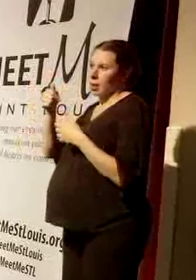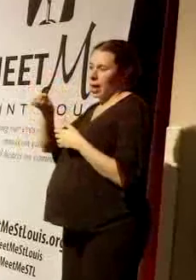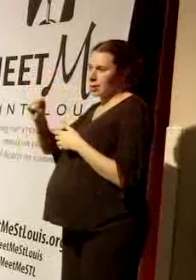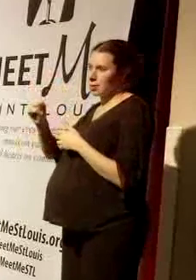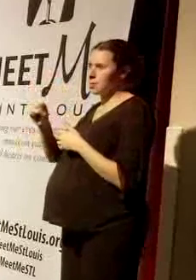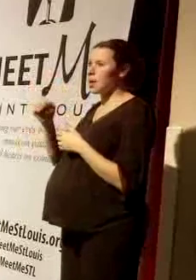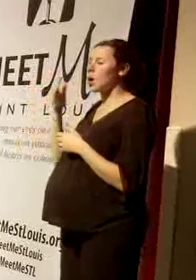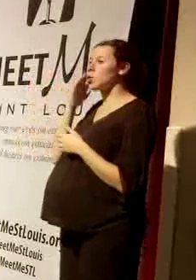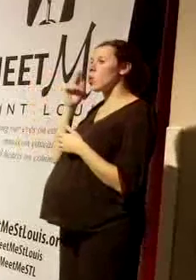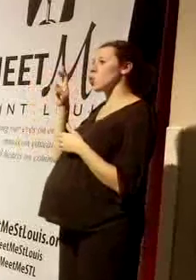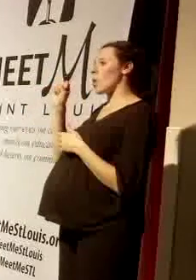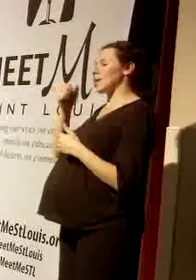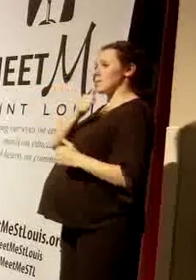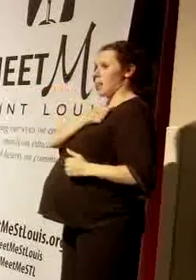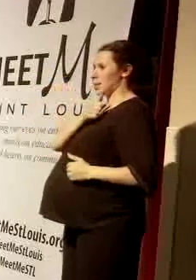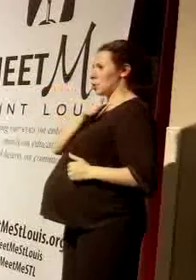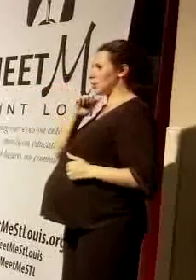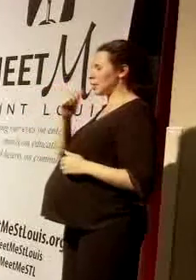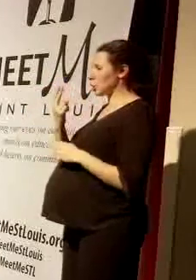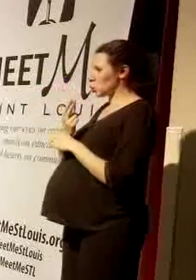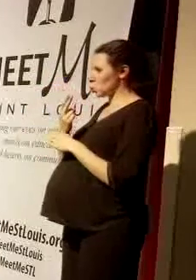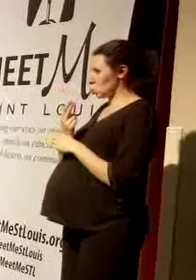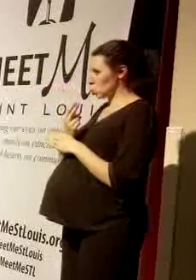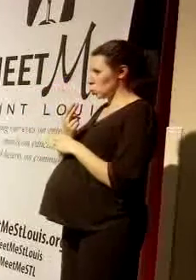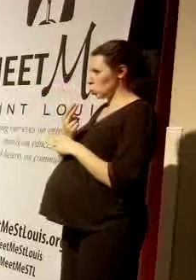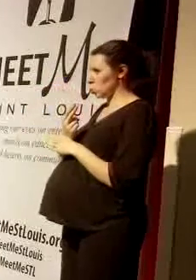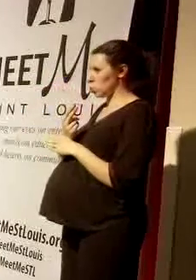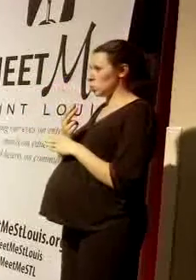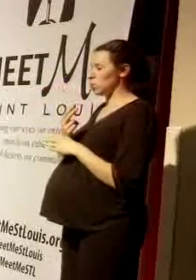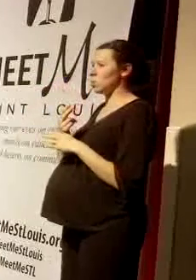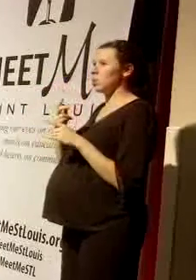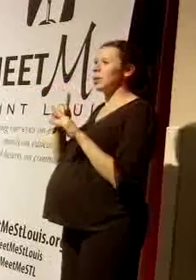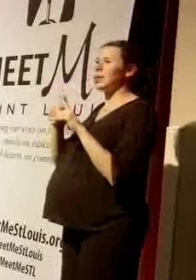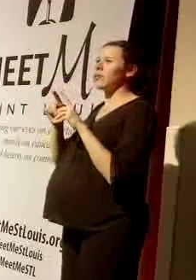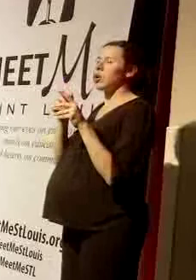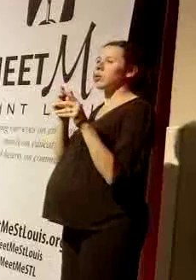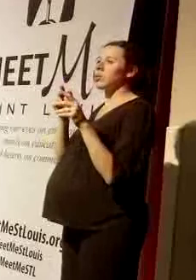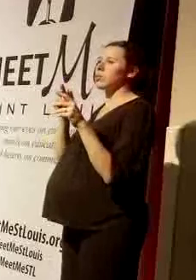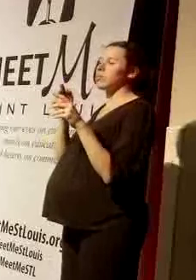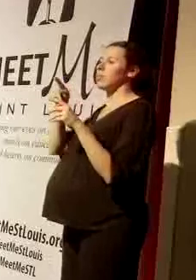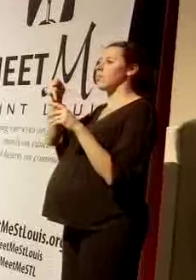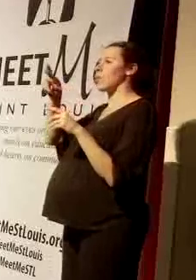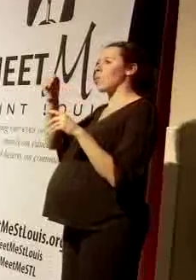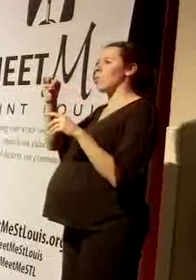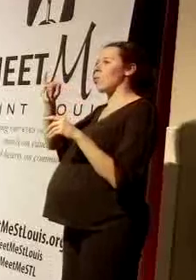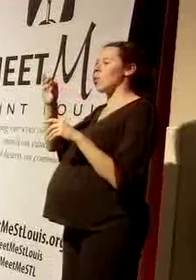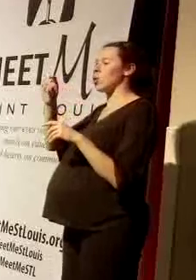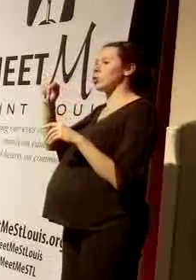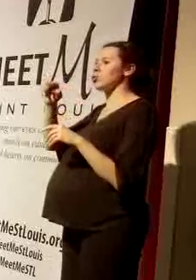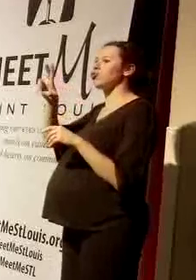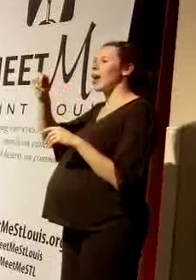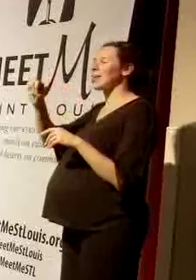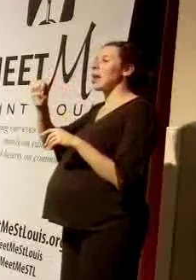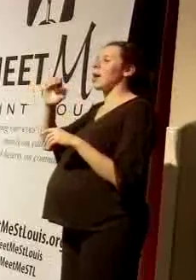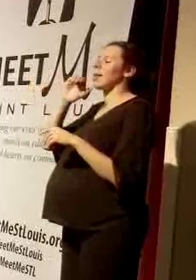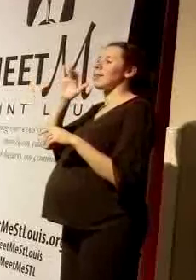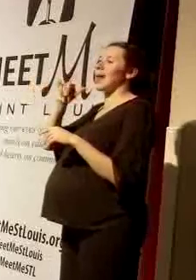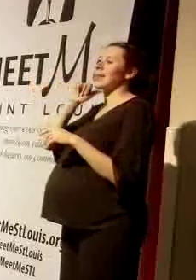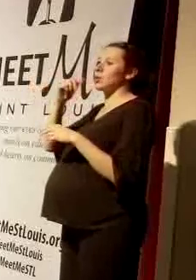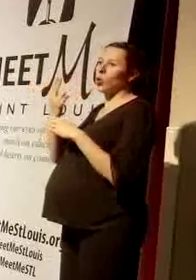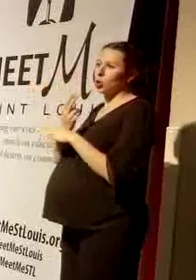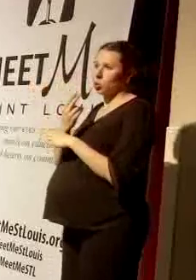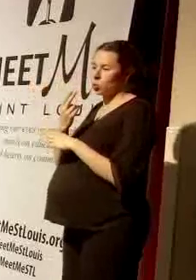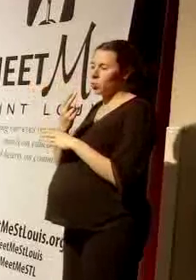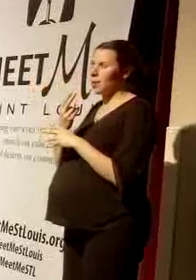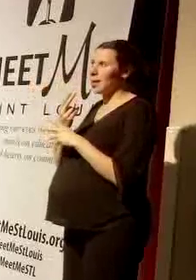know that the U.S. military does not use weapons, different projectiles, that it has not previously studied what those long-term effects and short-term